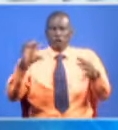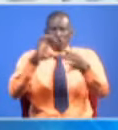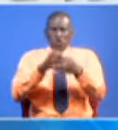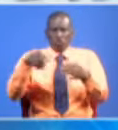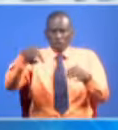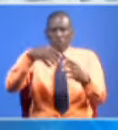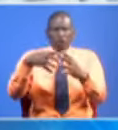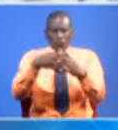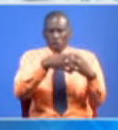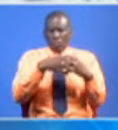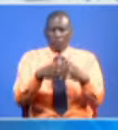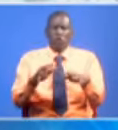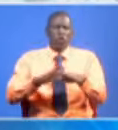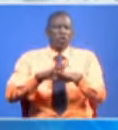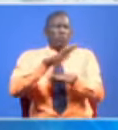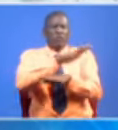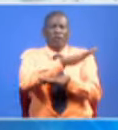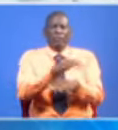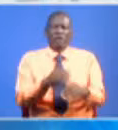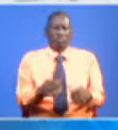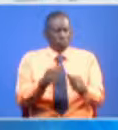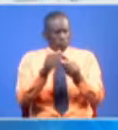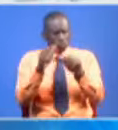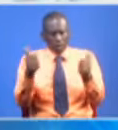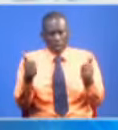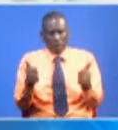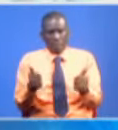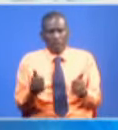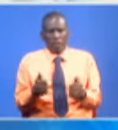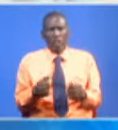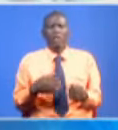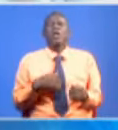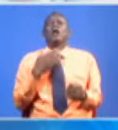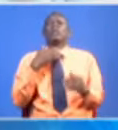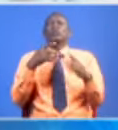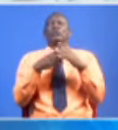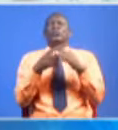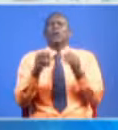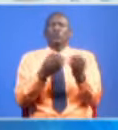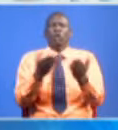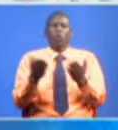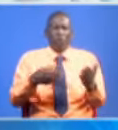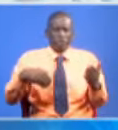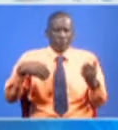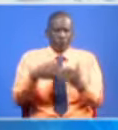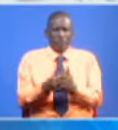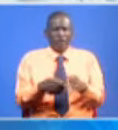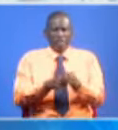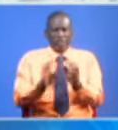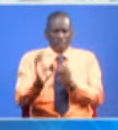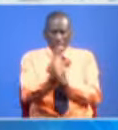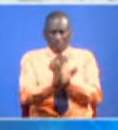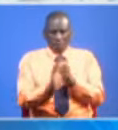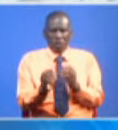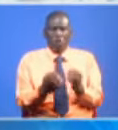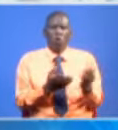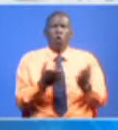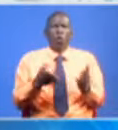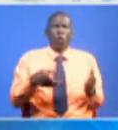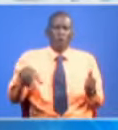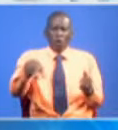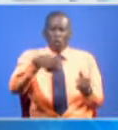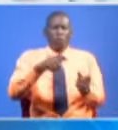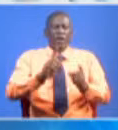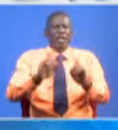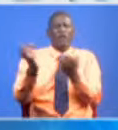America. Good evening. Good to see you. I want to start off from where we are as a country, where we didn't expect